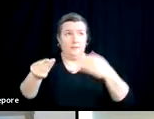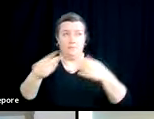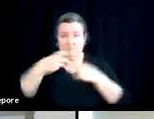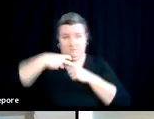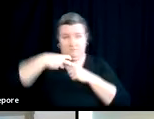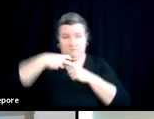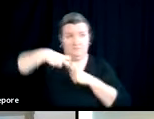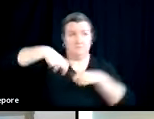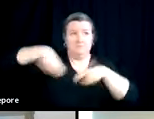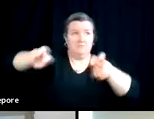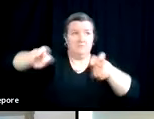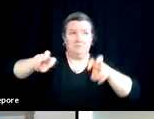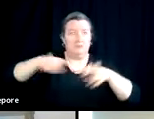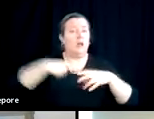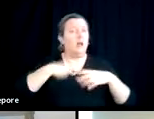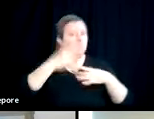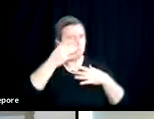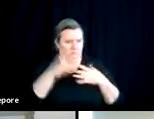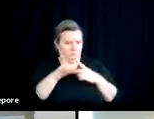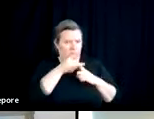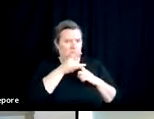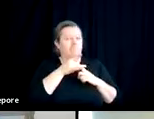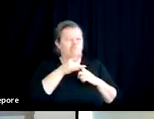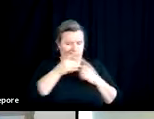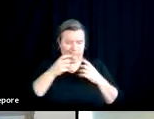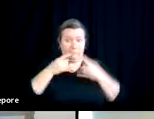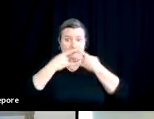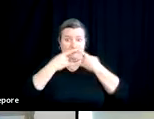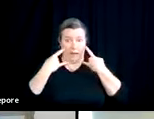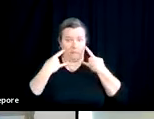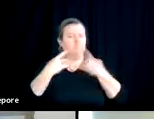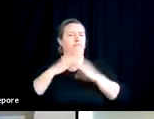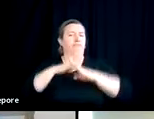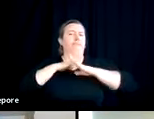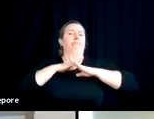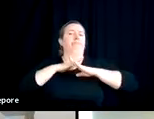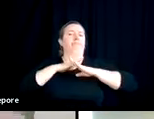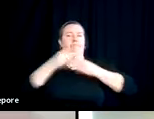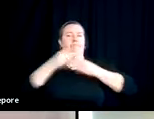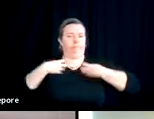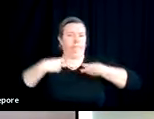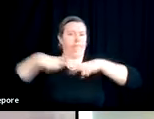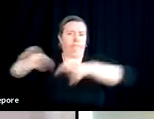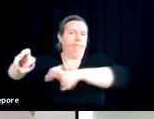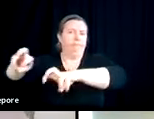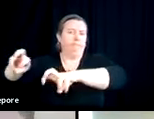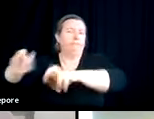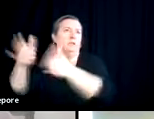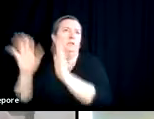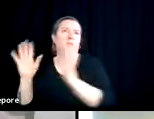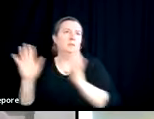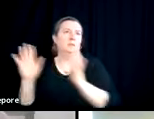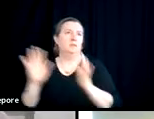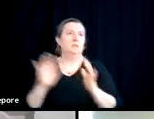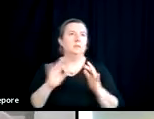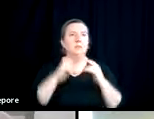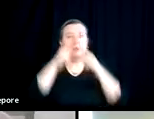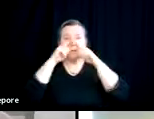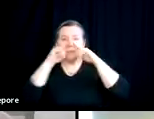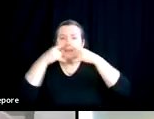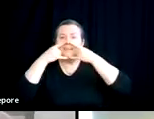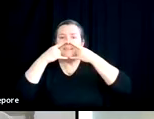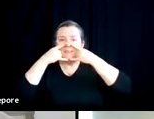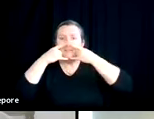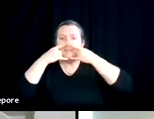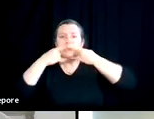yet. Wearing a mask consistently and correctly over your nose and mouth is one of the best ways to